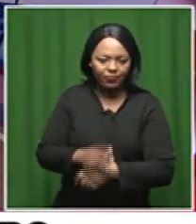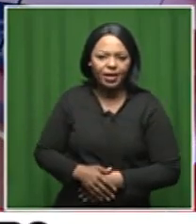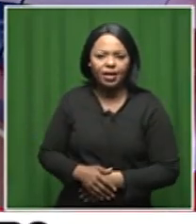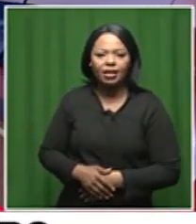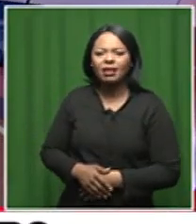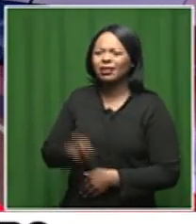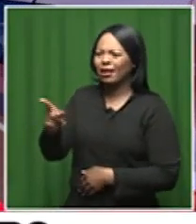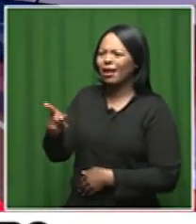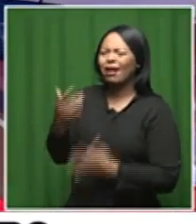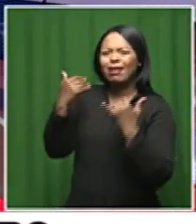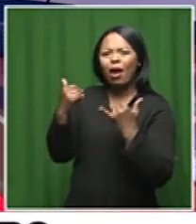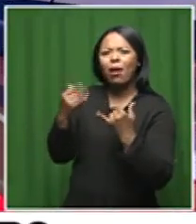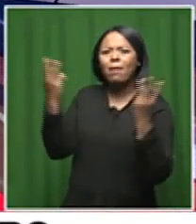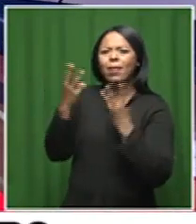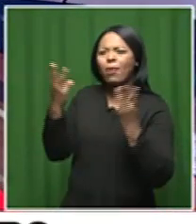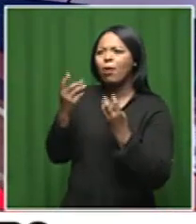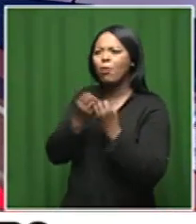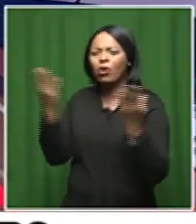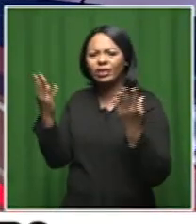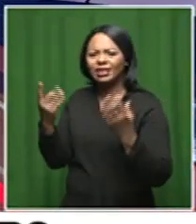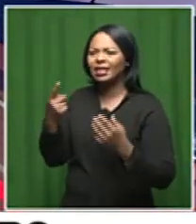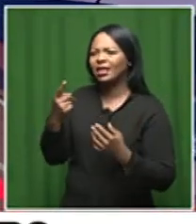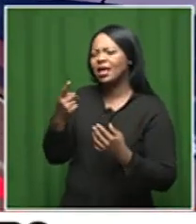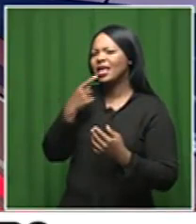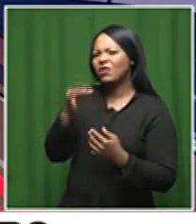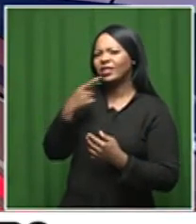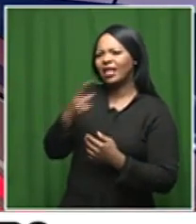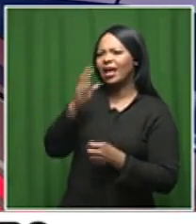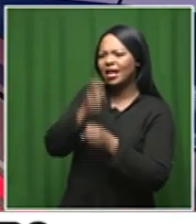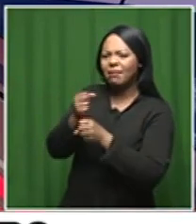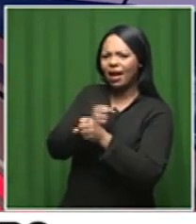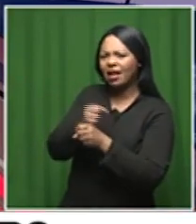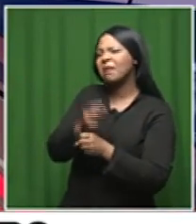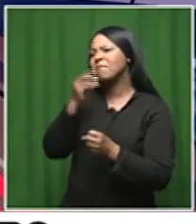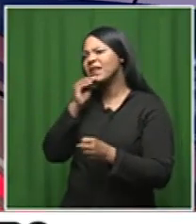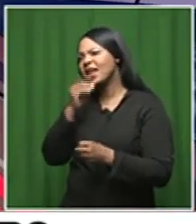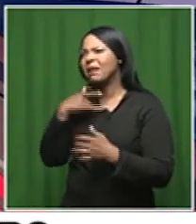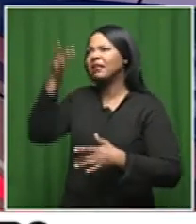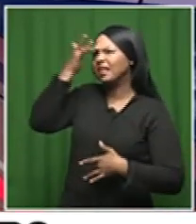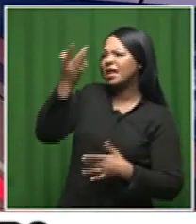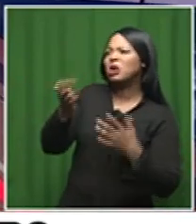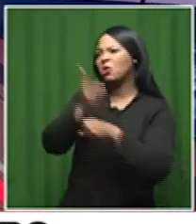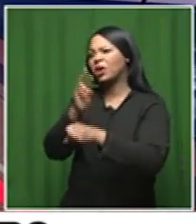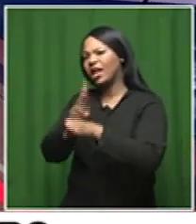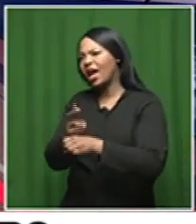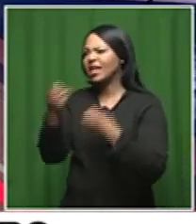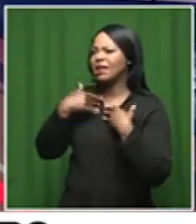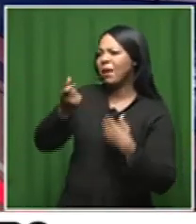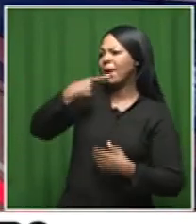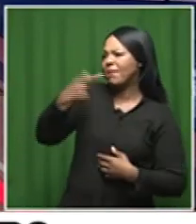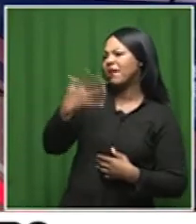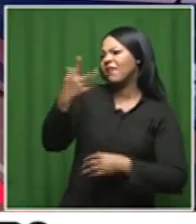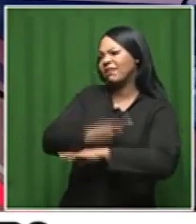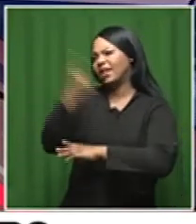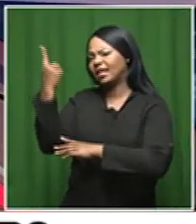about treatment, the idea is, I'm sick right now, the doctor's going to give me some tablets, I'm going to go home, and within 5 days, I'll be better. But for this